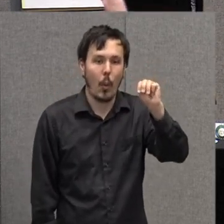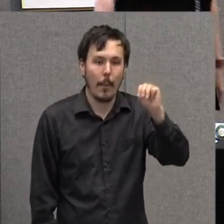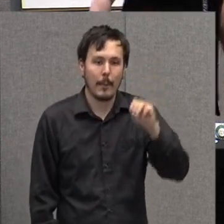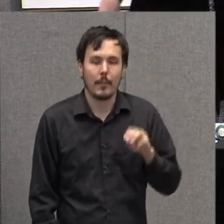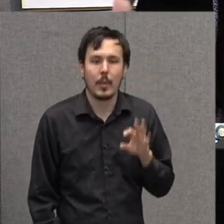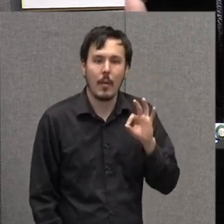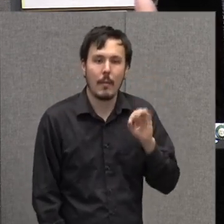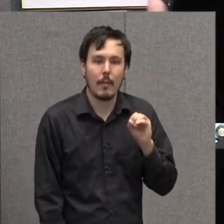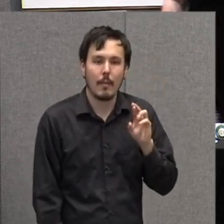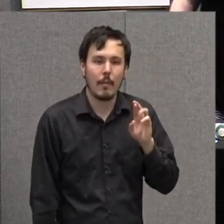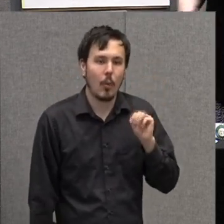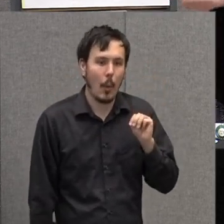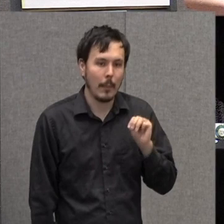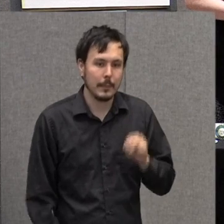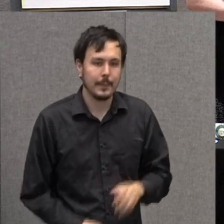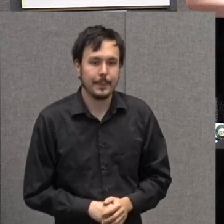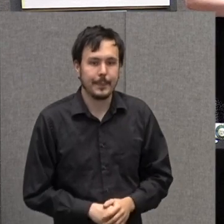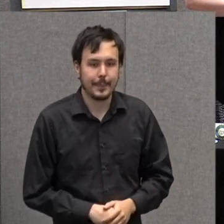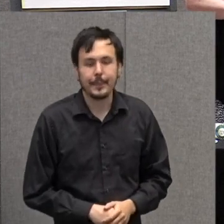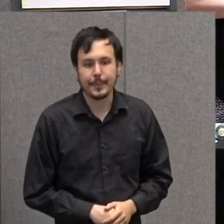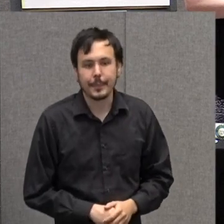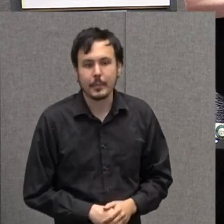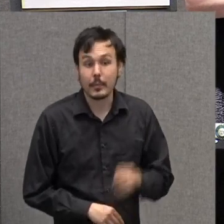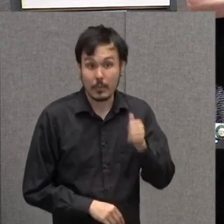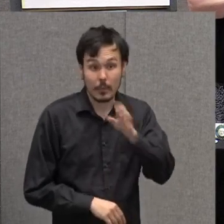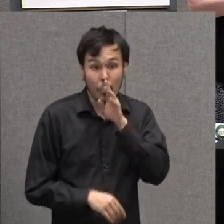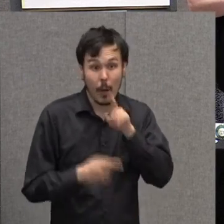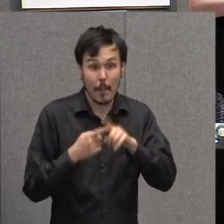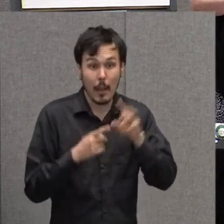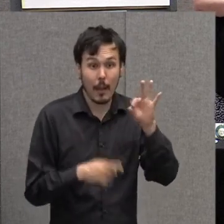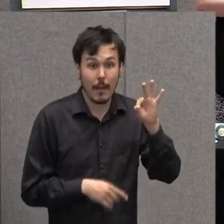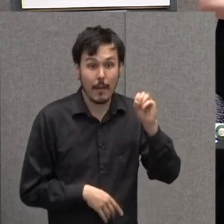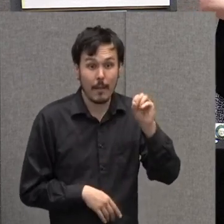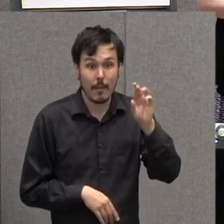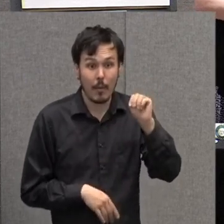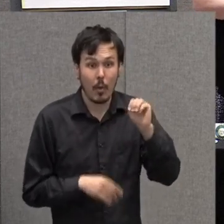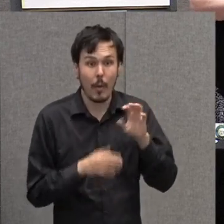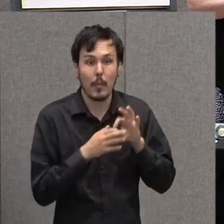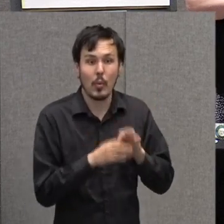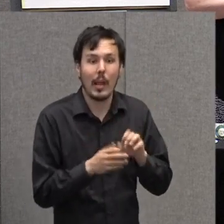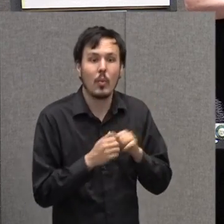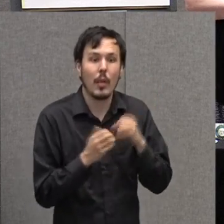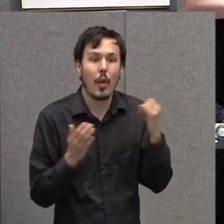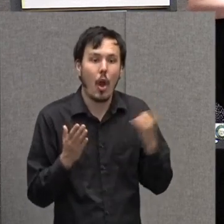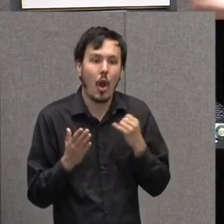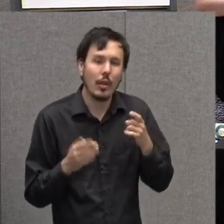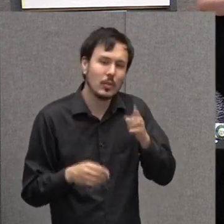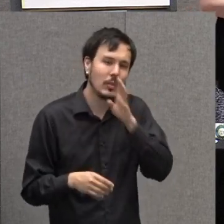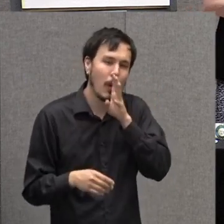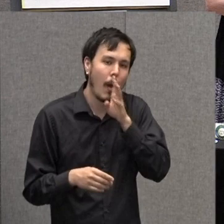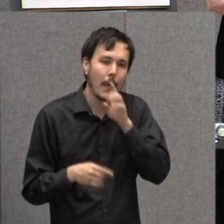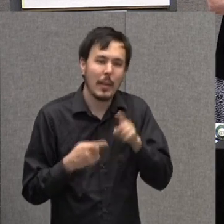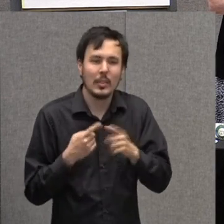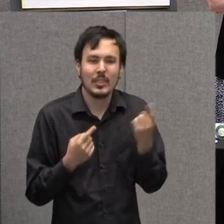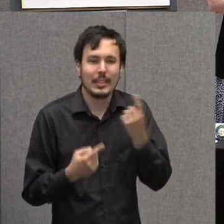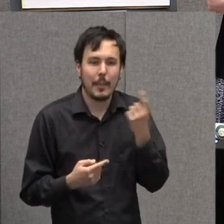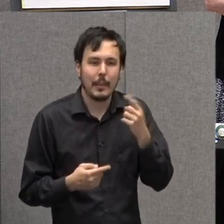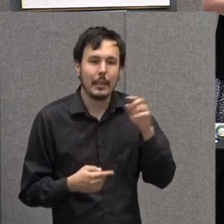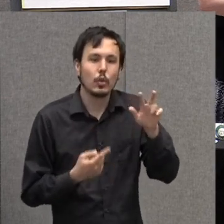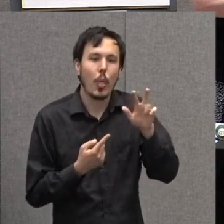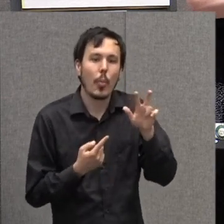vocabulary wall. And when you're talking about form in art, you're talking about something that's